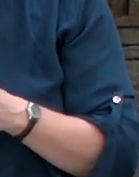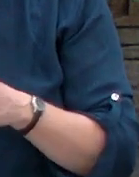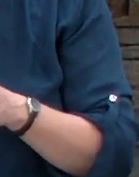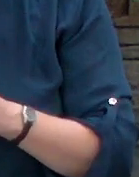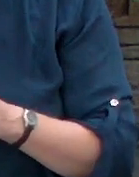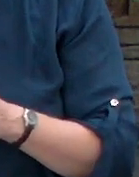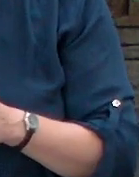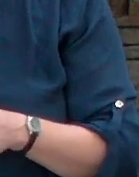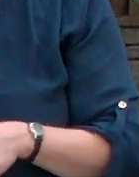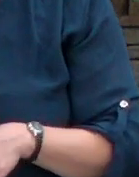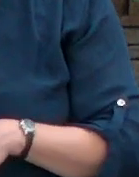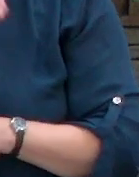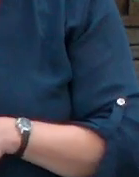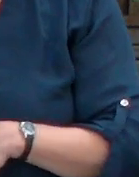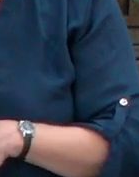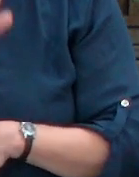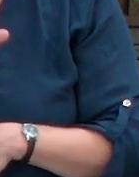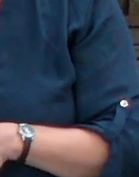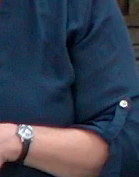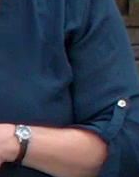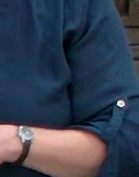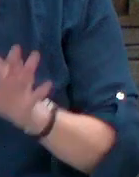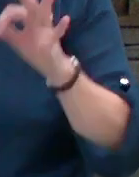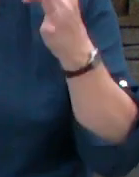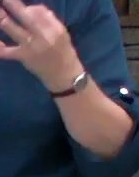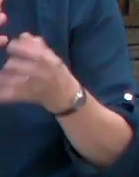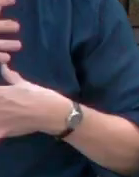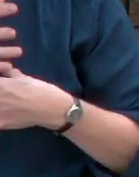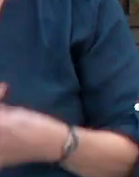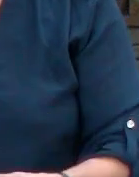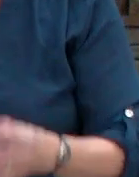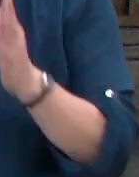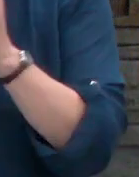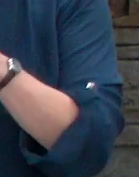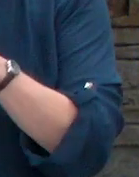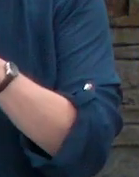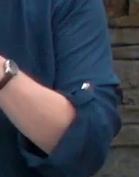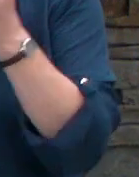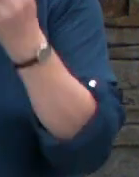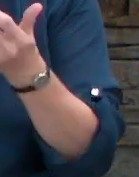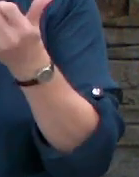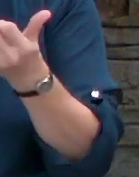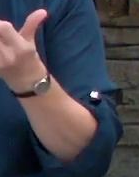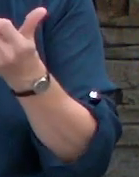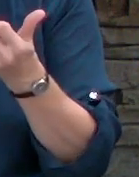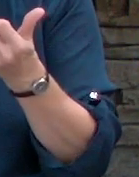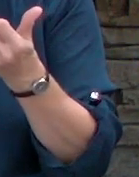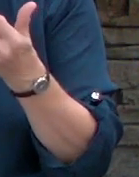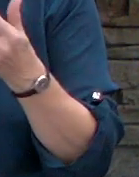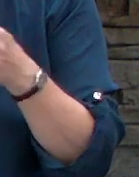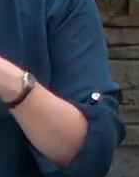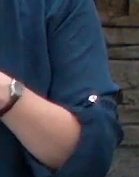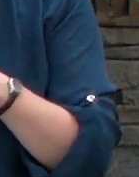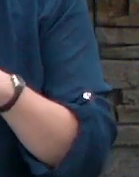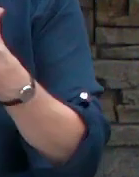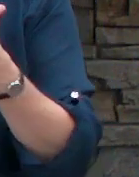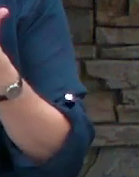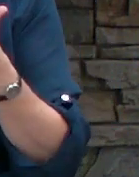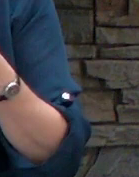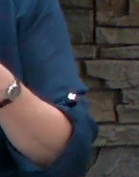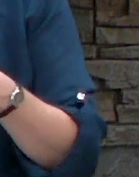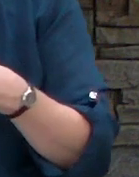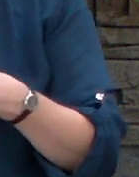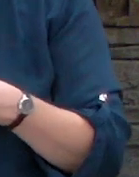way. One is Jay Augustin's family, and they would like prayers. Jay is having a PET scan the third week of